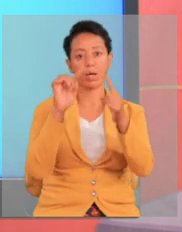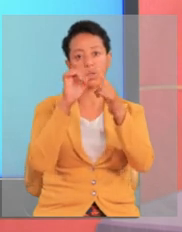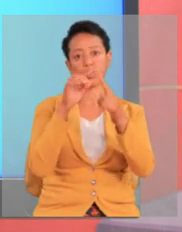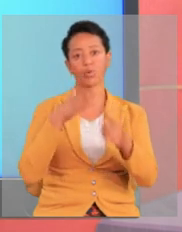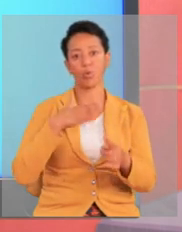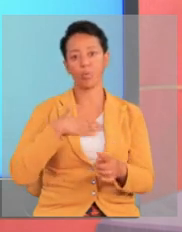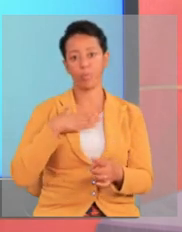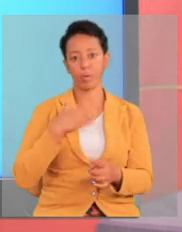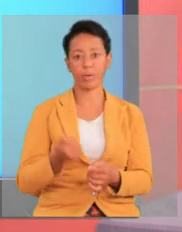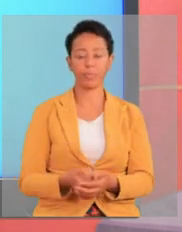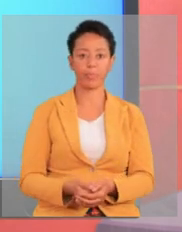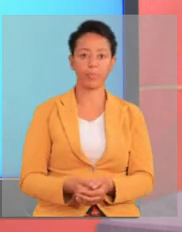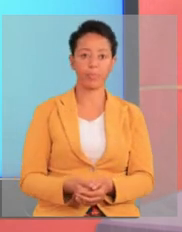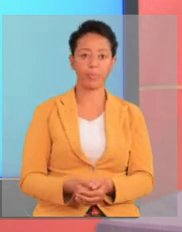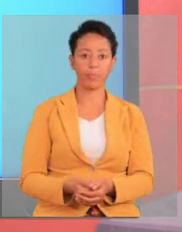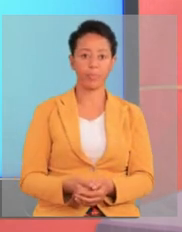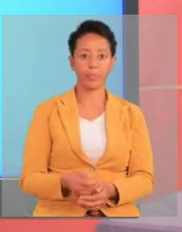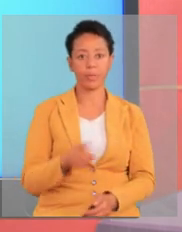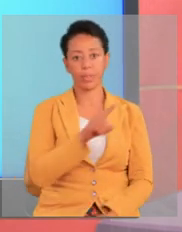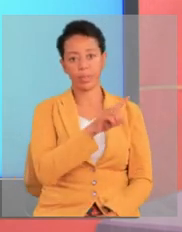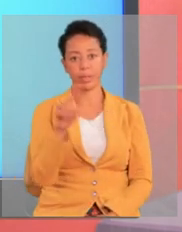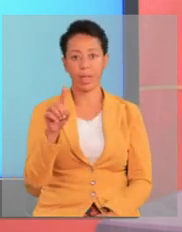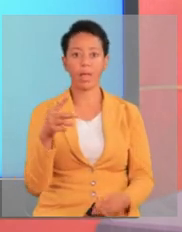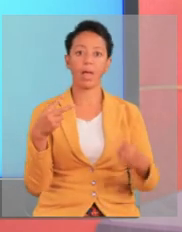They have